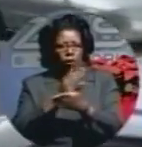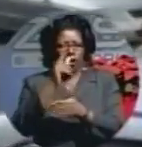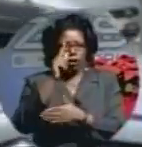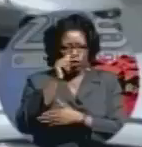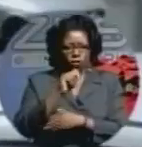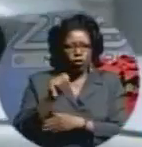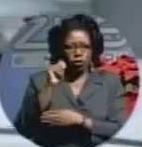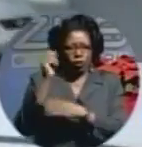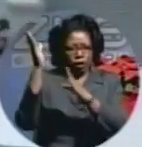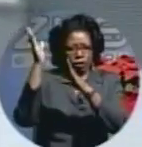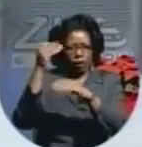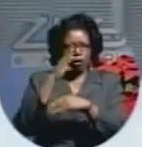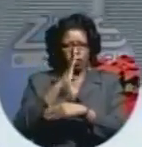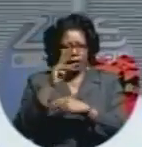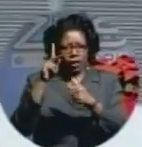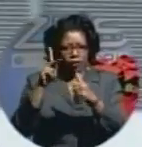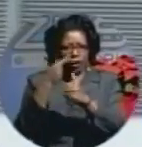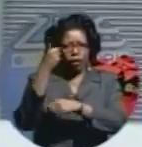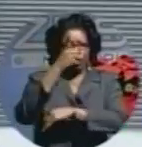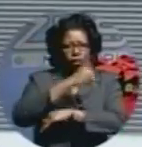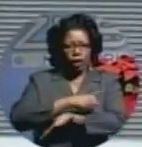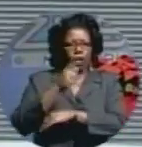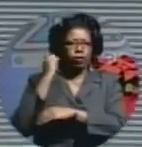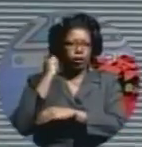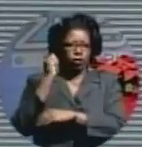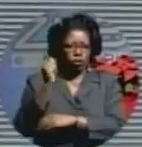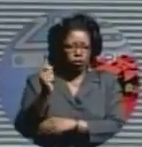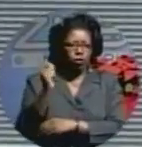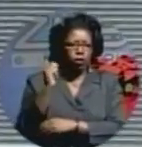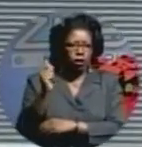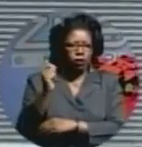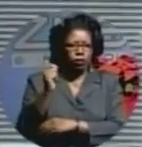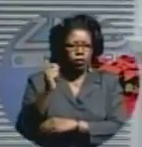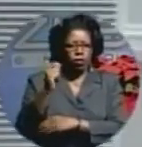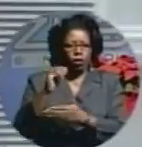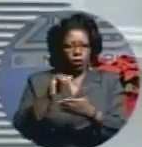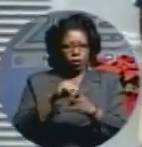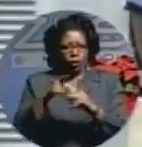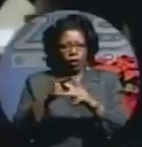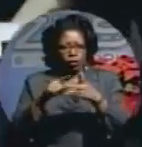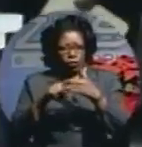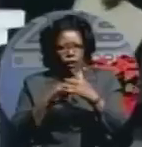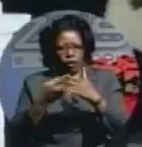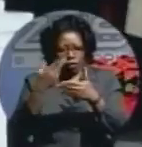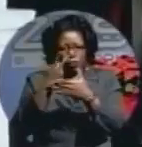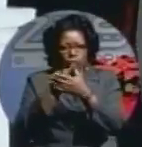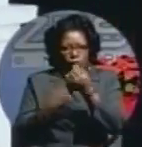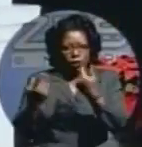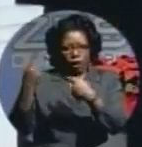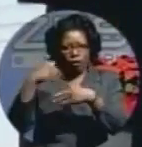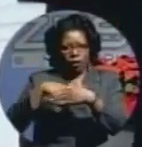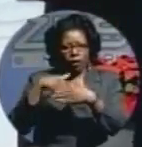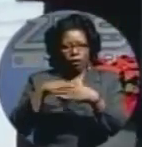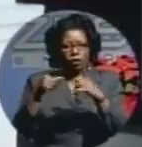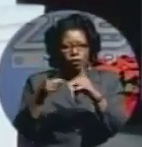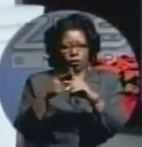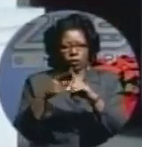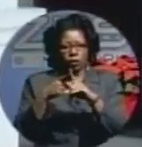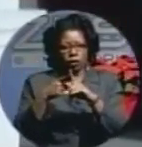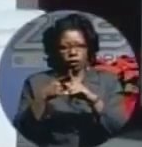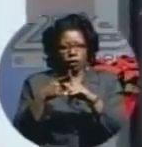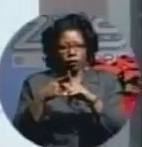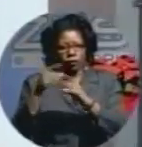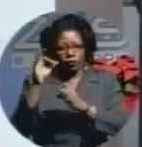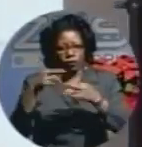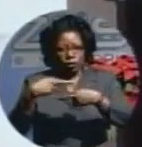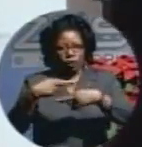on what was expected to be the second day of testimony. When the proceedings began, both sides were called into the chambers of Senior Justice